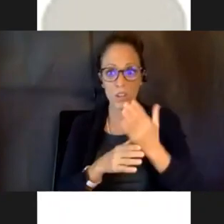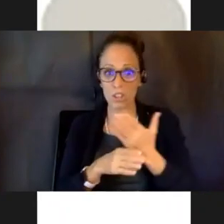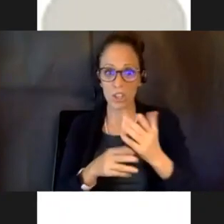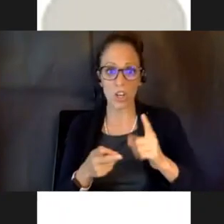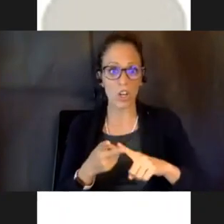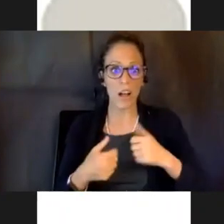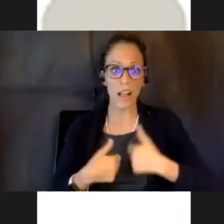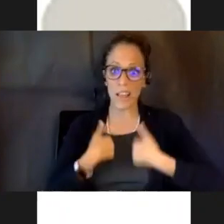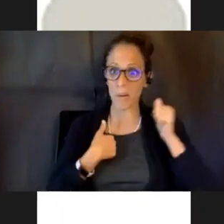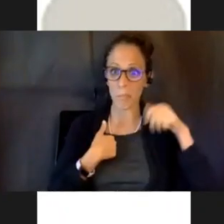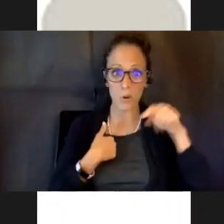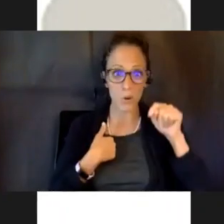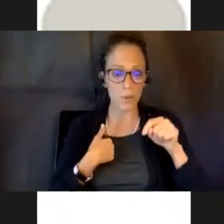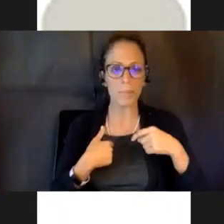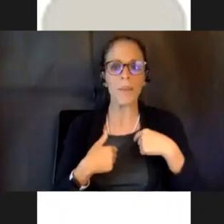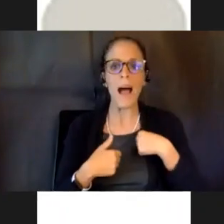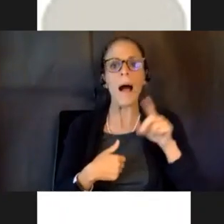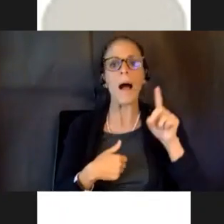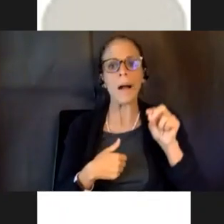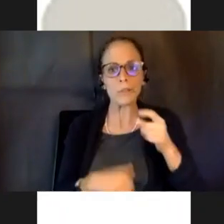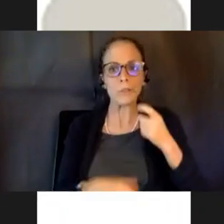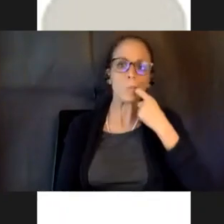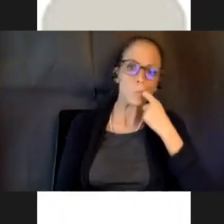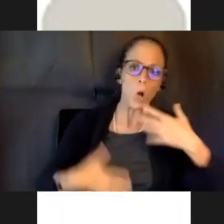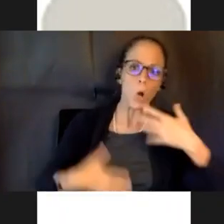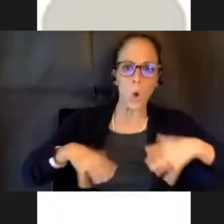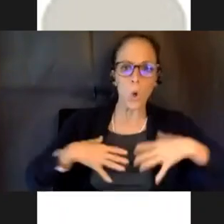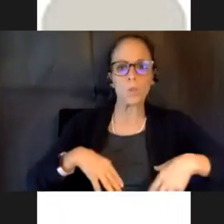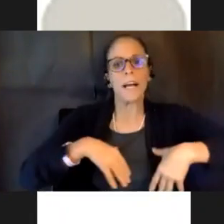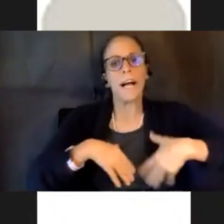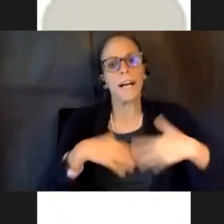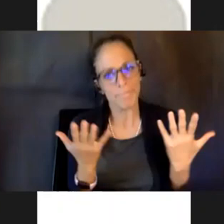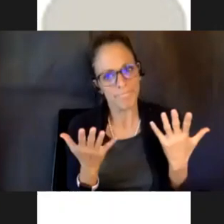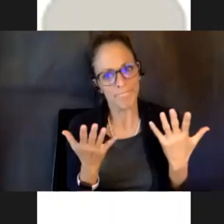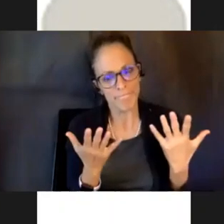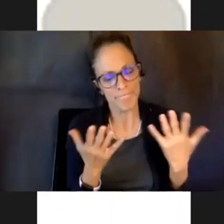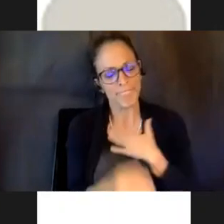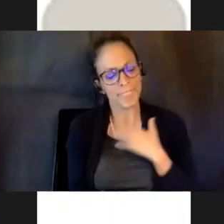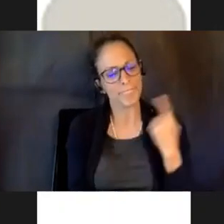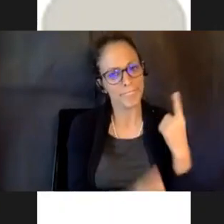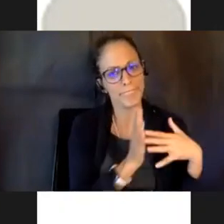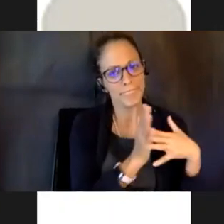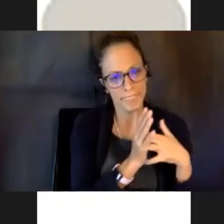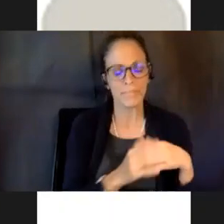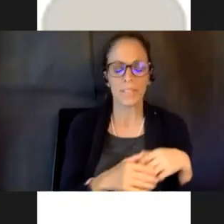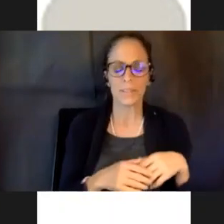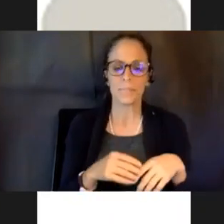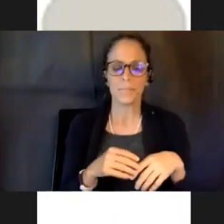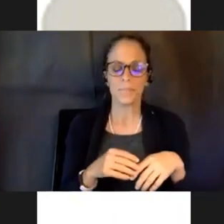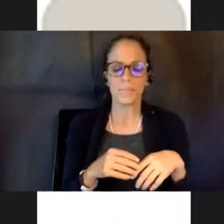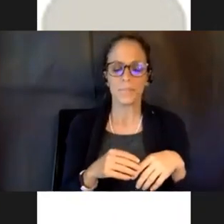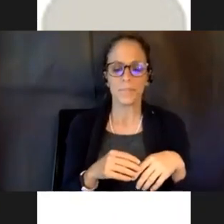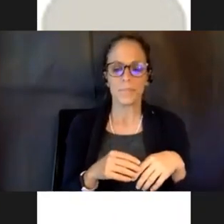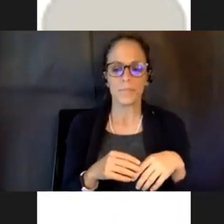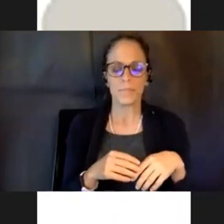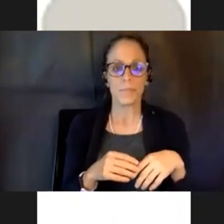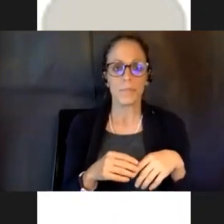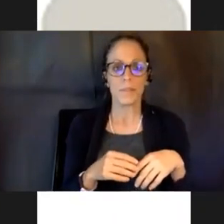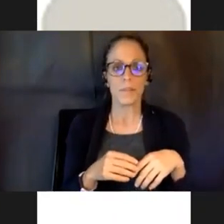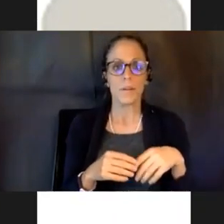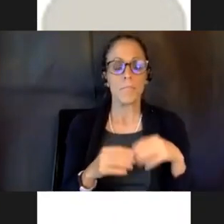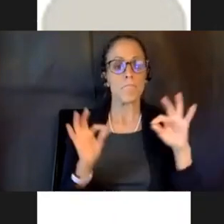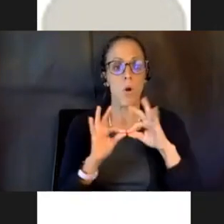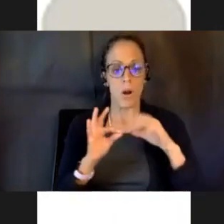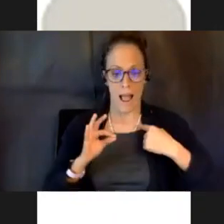perfect. But, you know, I have lots of debt, you know, I kind of just try to make it work. But I've also come to a place where I've created this life